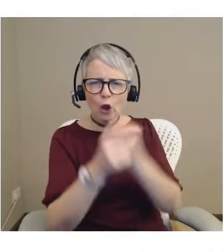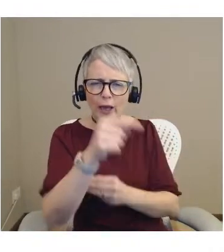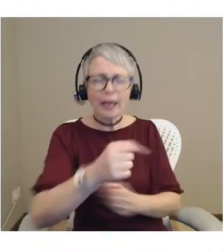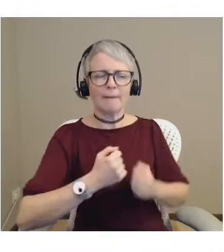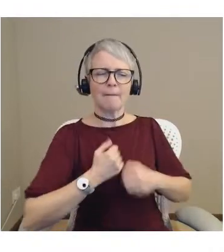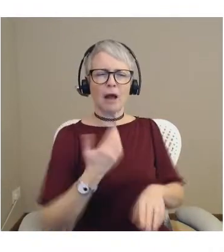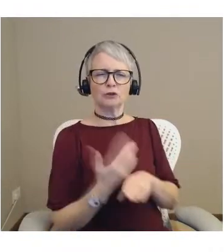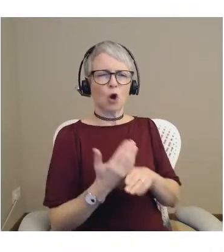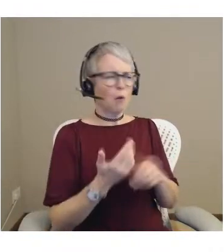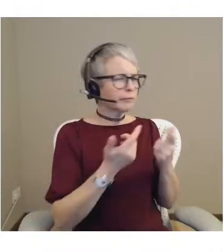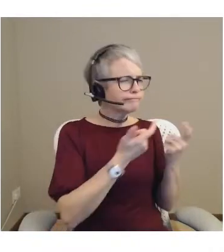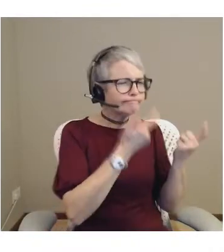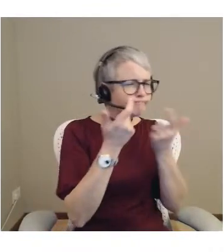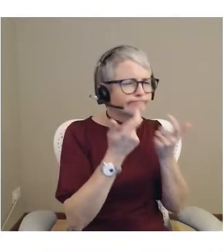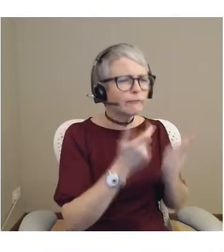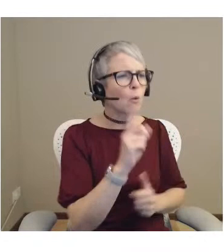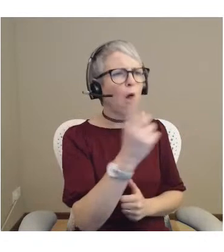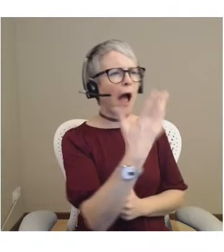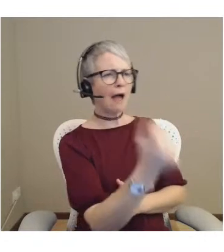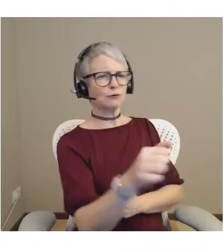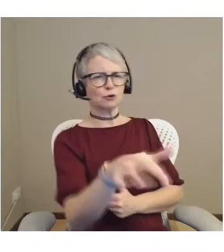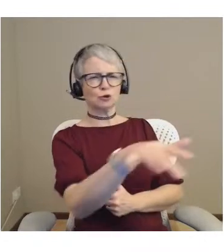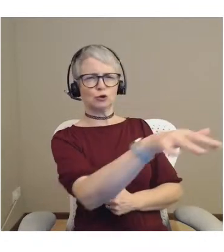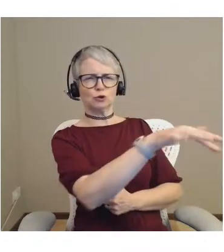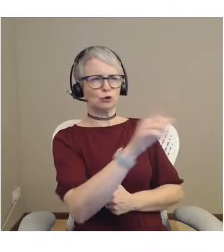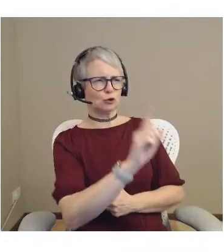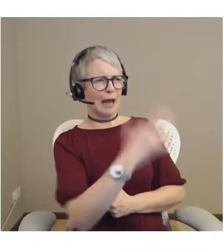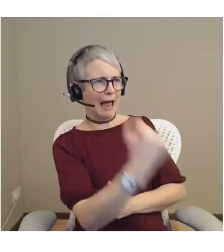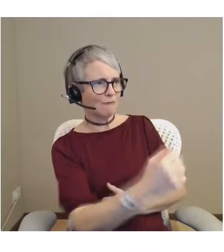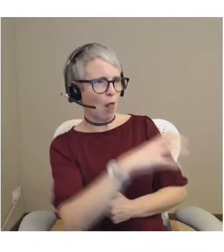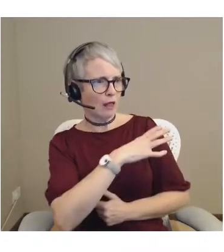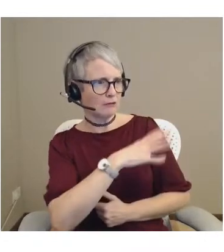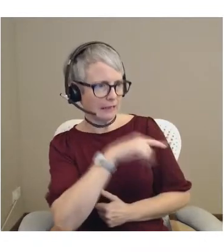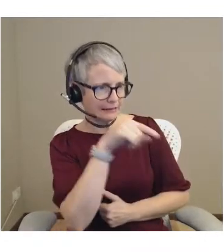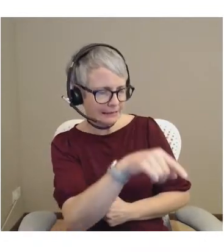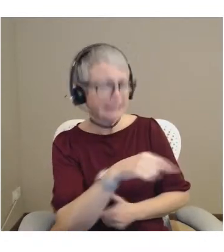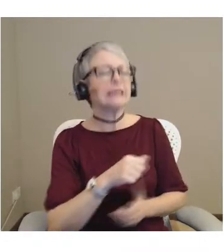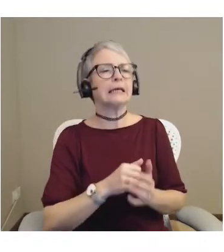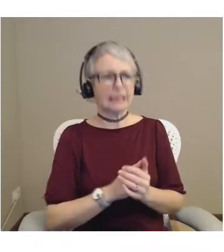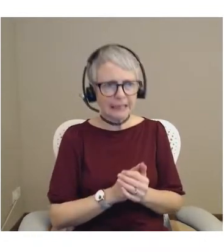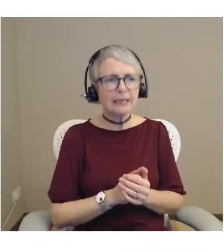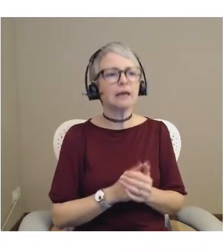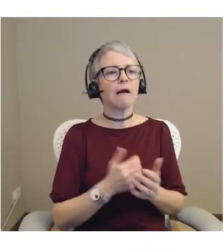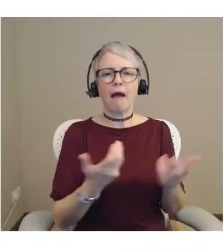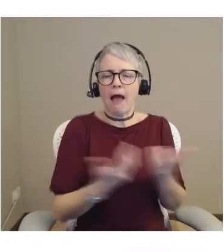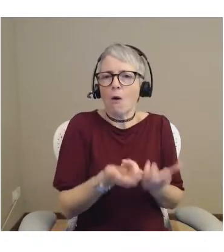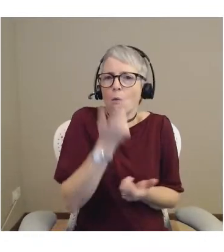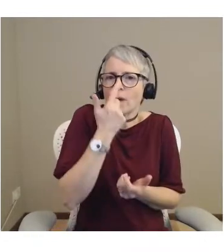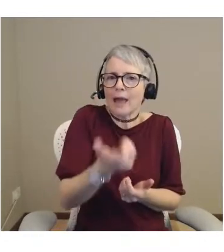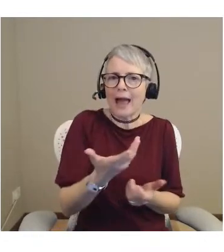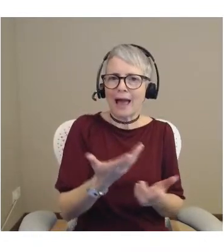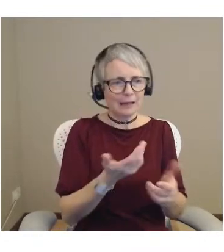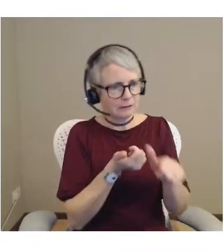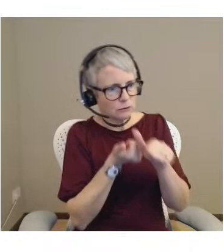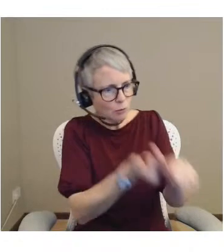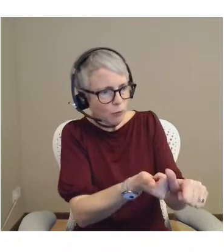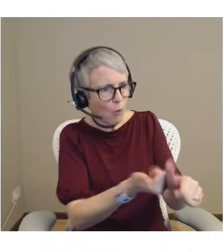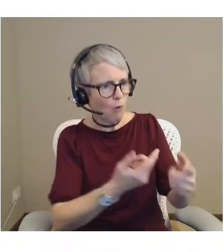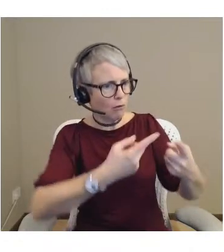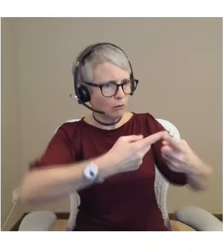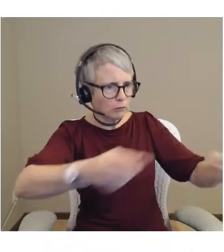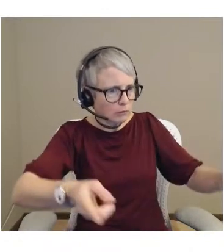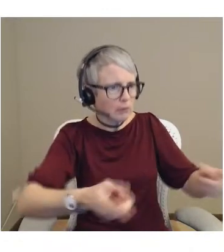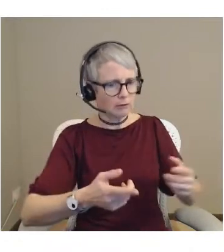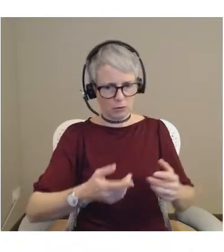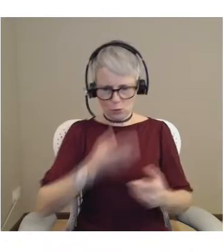looking at the technology that's available, the technology that's out there to support people, and how we can kind of employ that in the work that we do, and how we